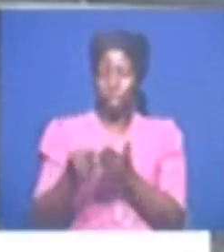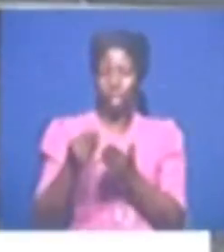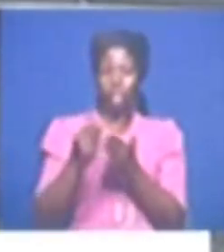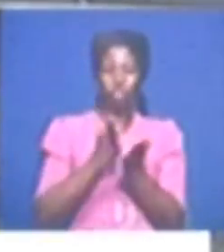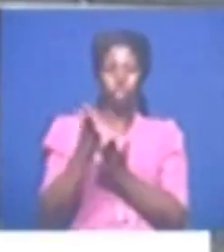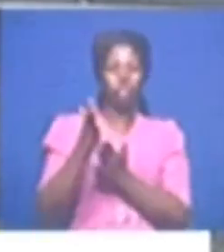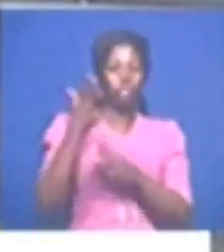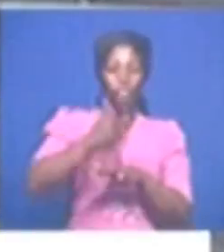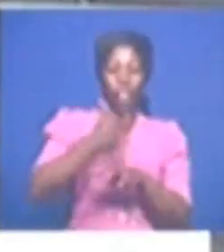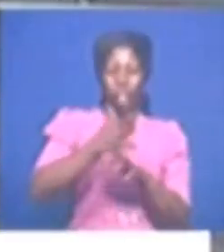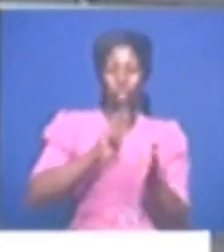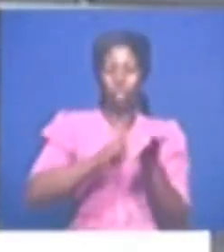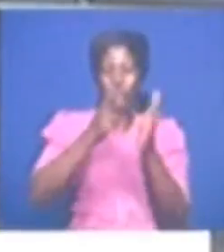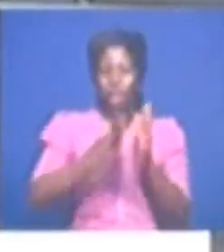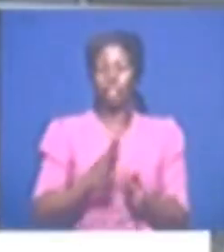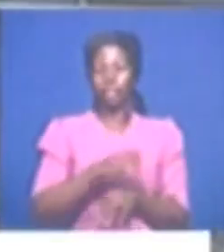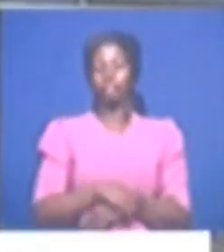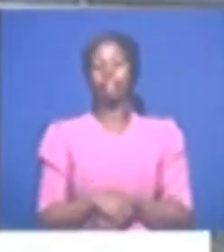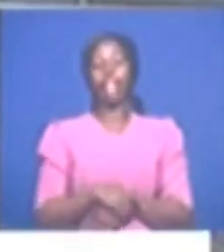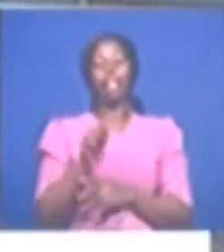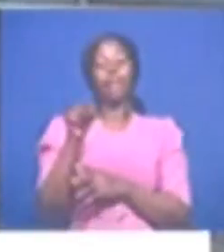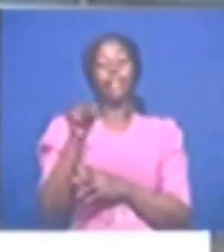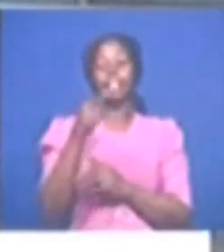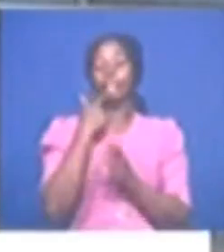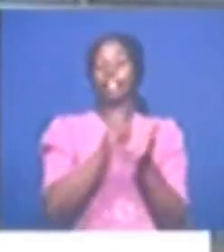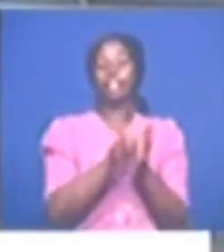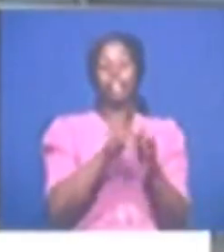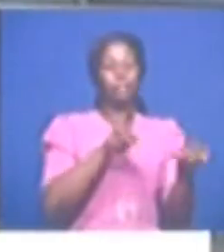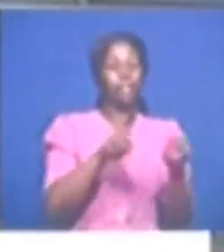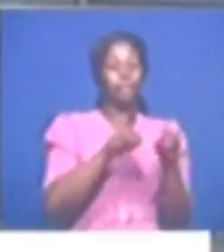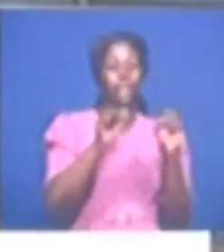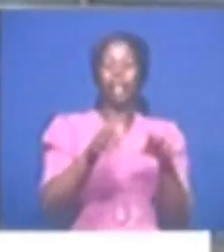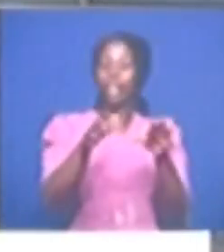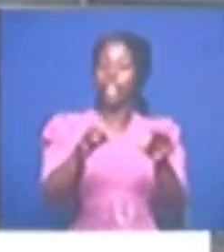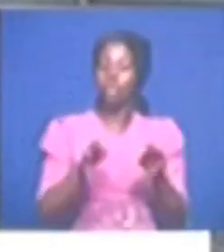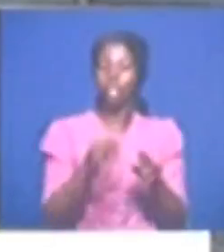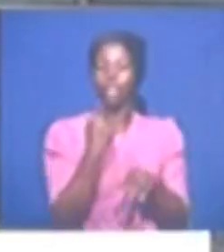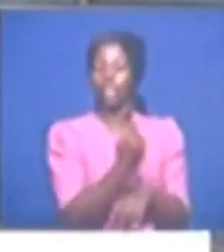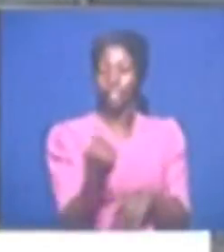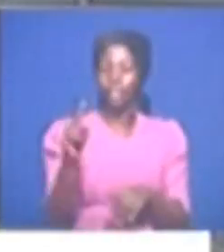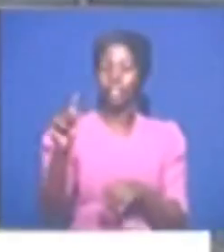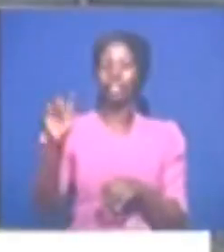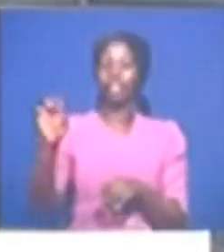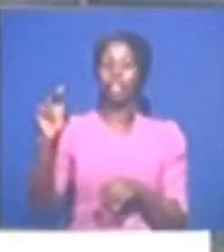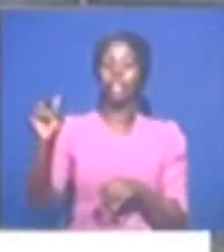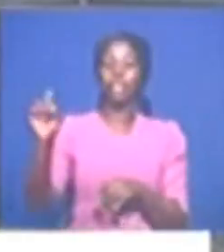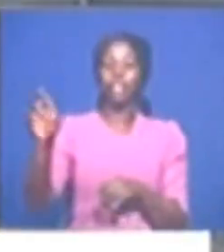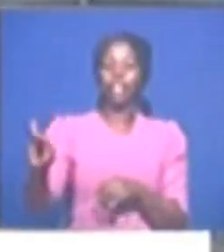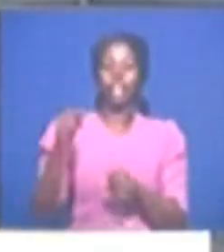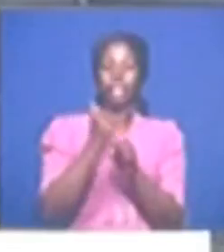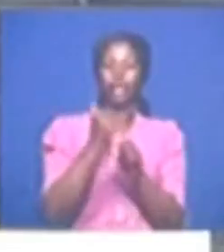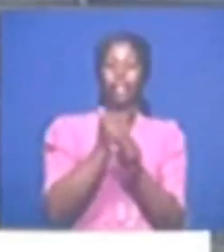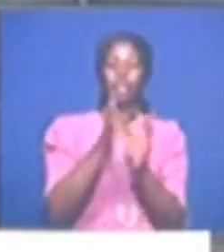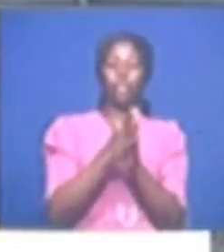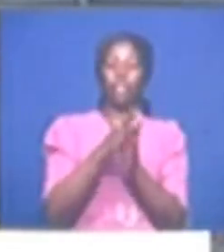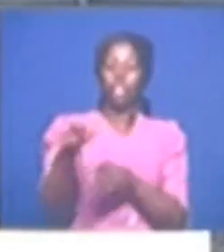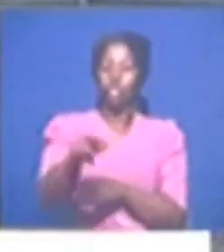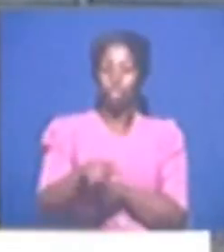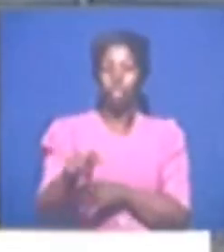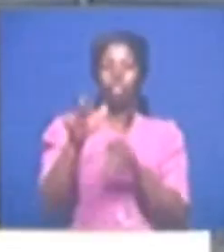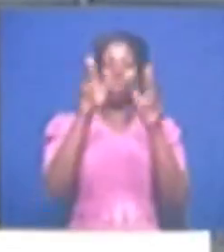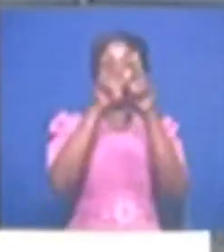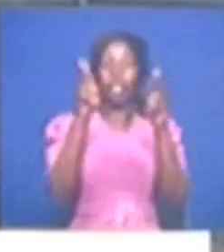The under fire KPC boss says the management can account for every tender entered into with several local and foreign